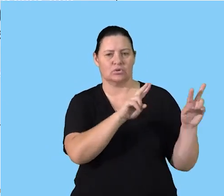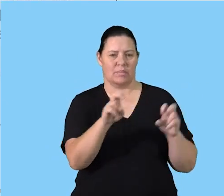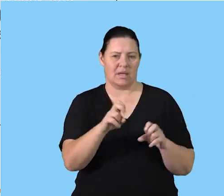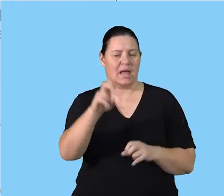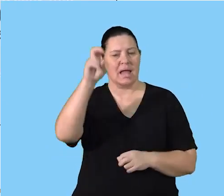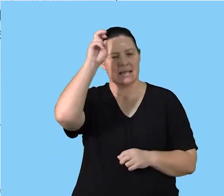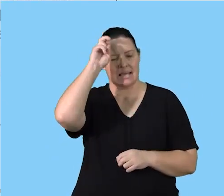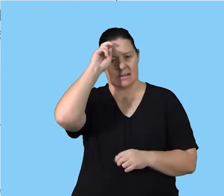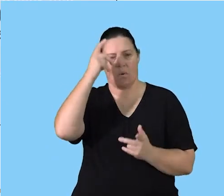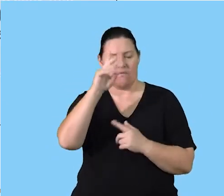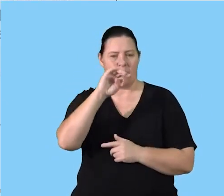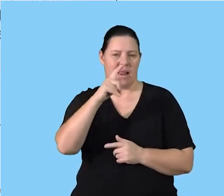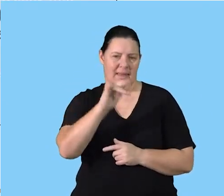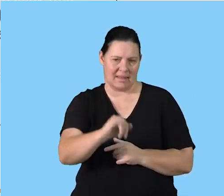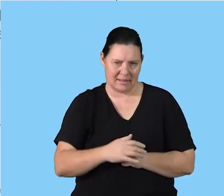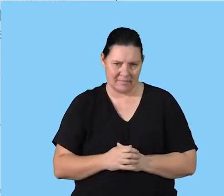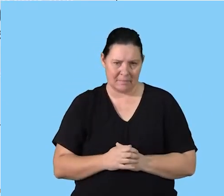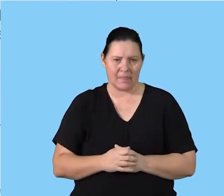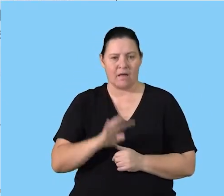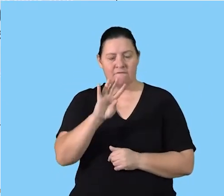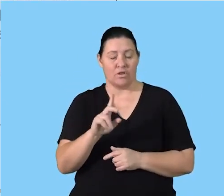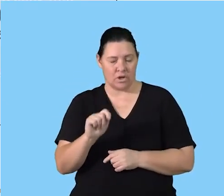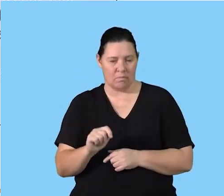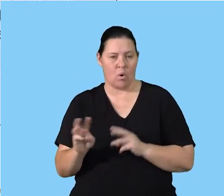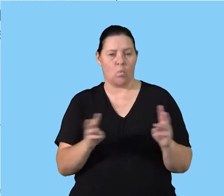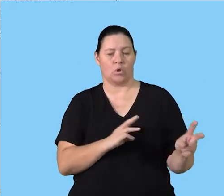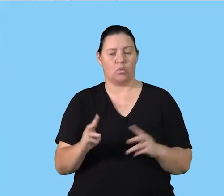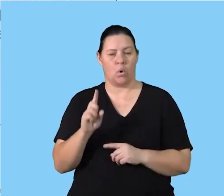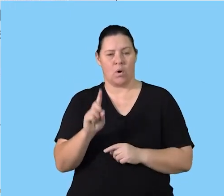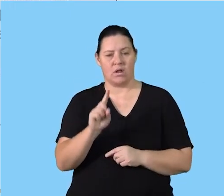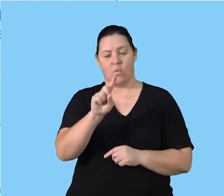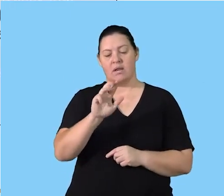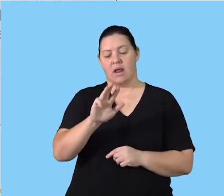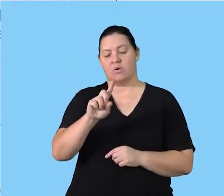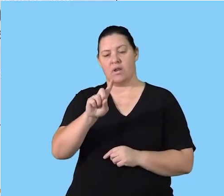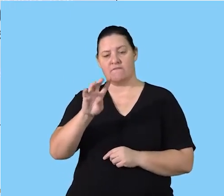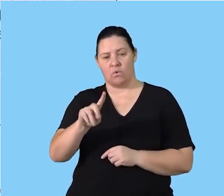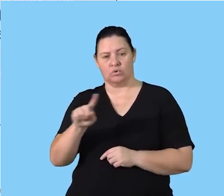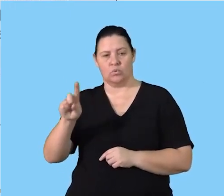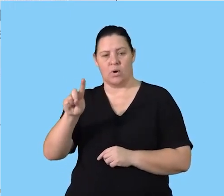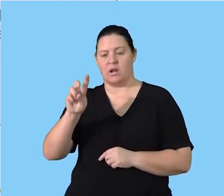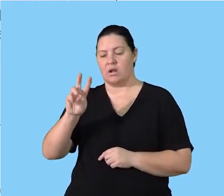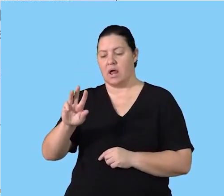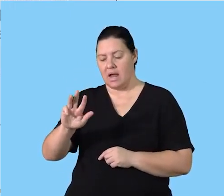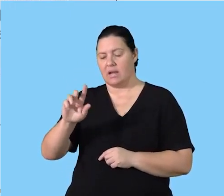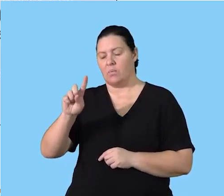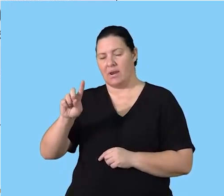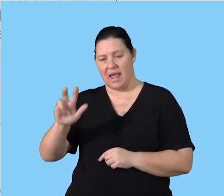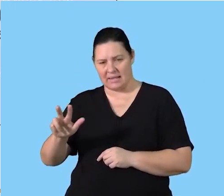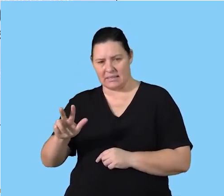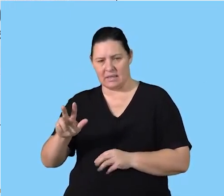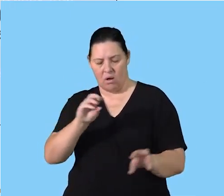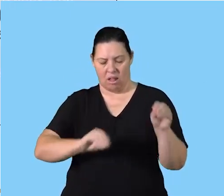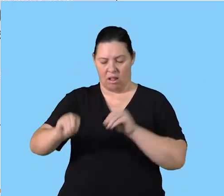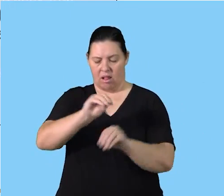the Kingdom of Mali. In the 4th term, the World War I, 1914 to 1918, this has been